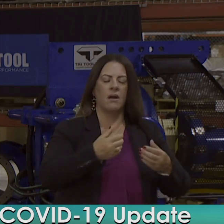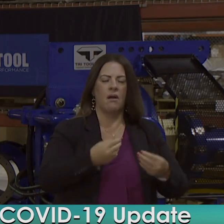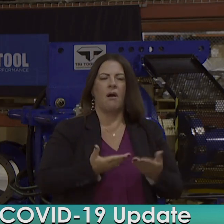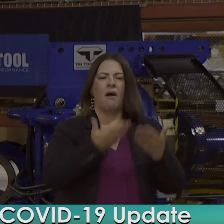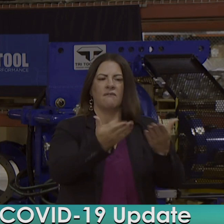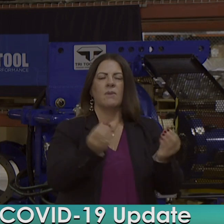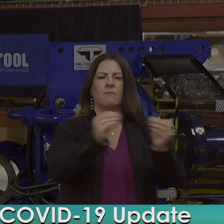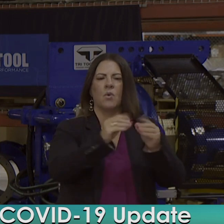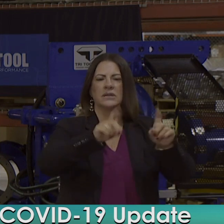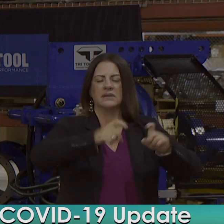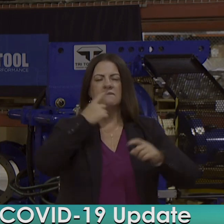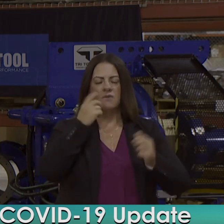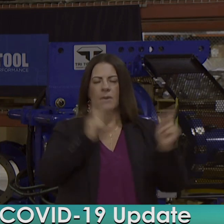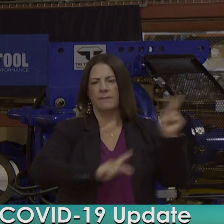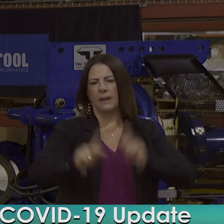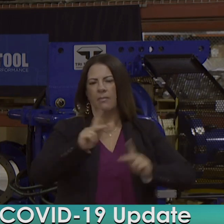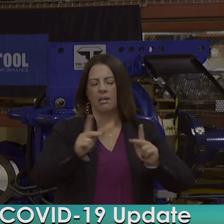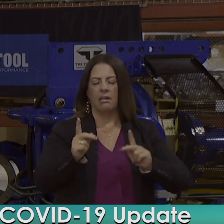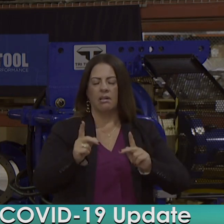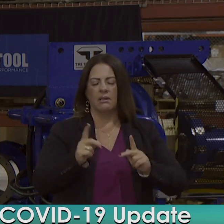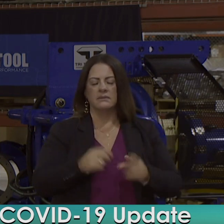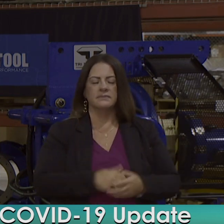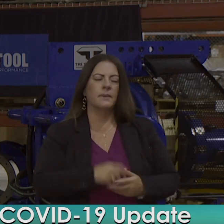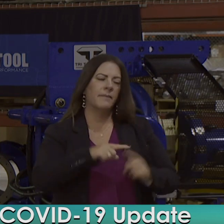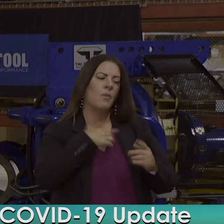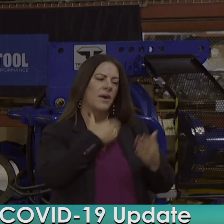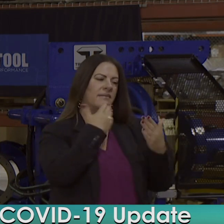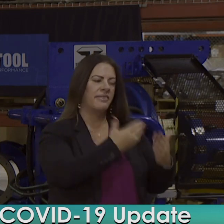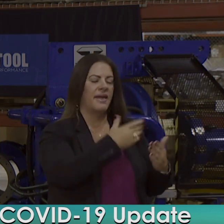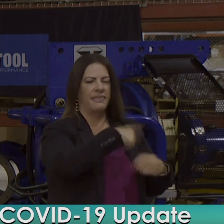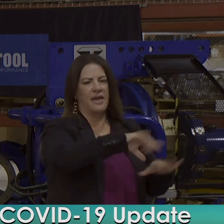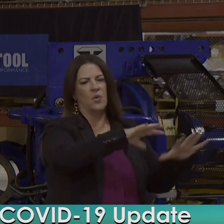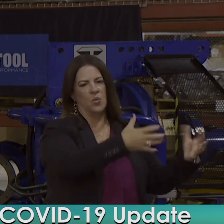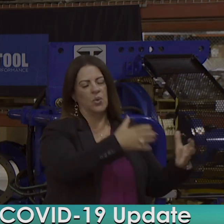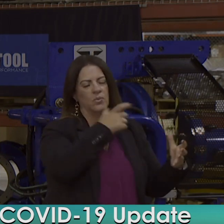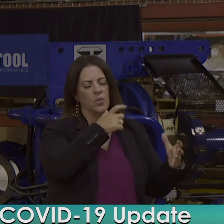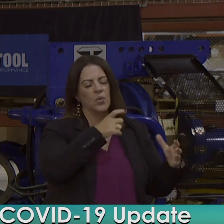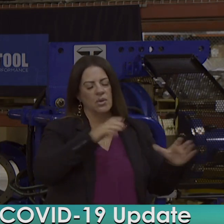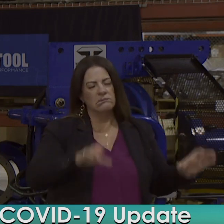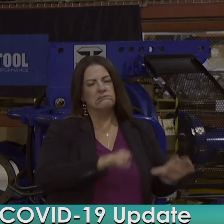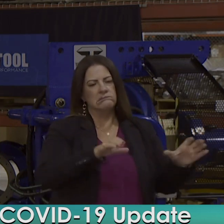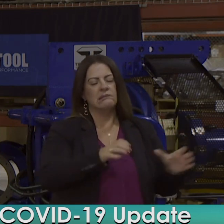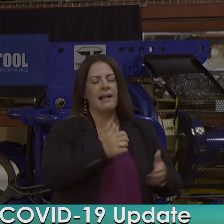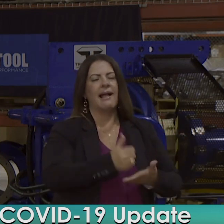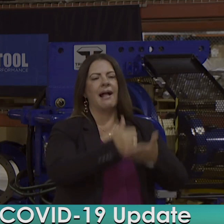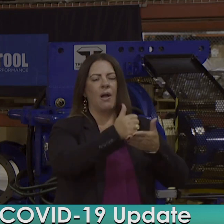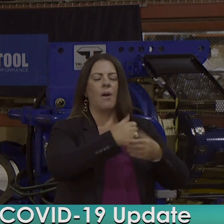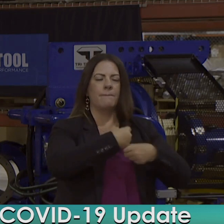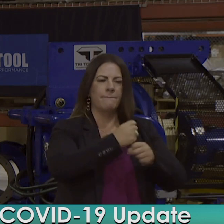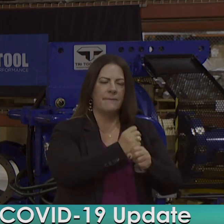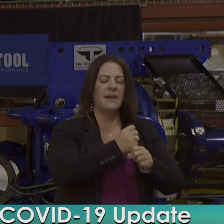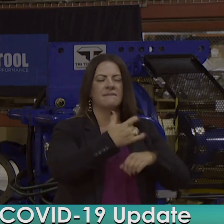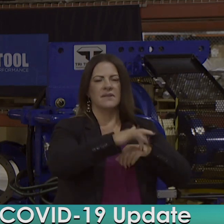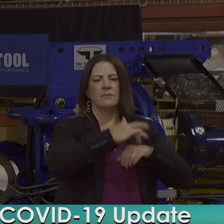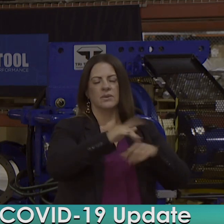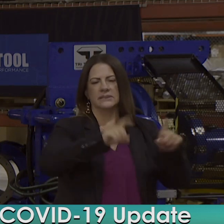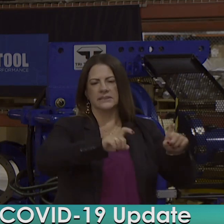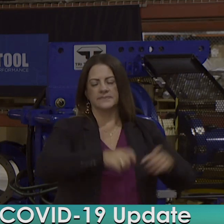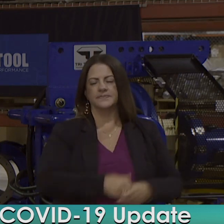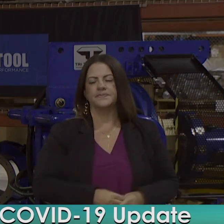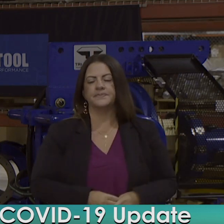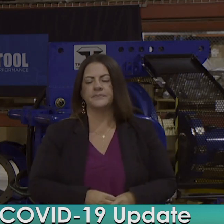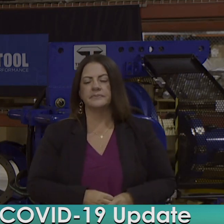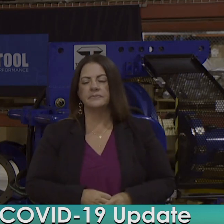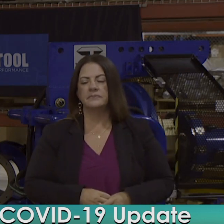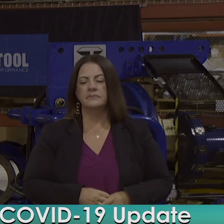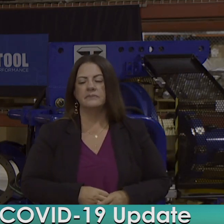our co-chairs for their outstanding leadership. We've been monitoring, and I've made this point abundantly clear over the course of the last number